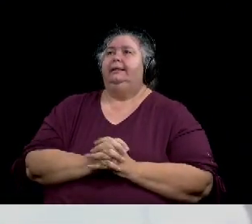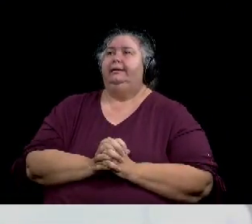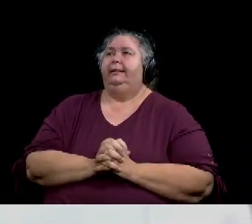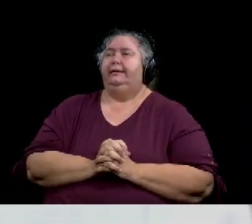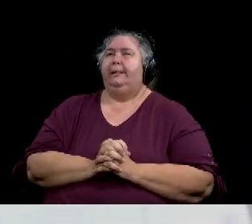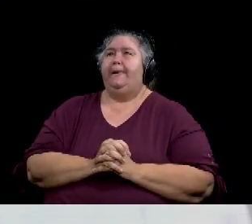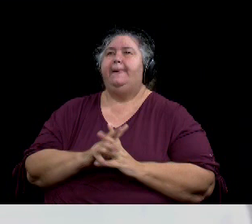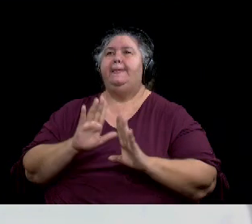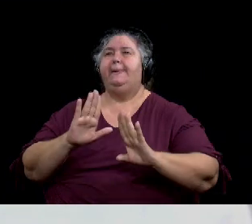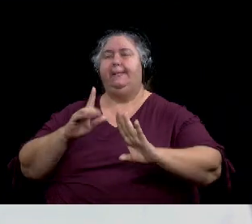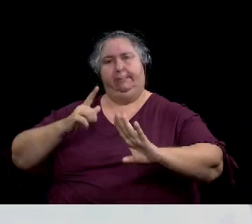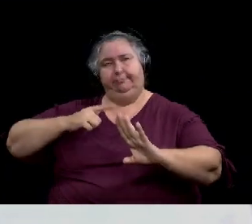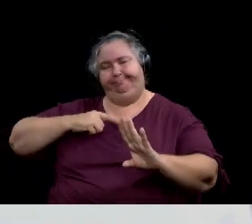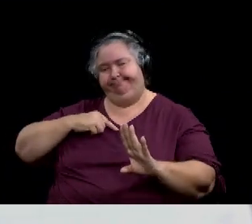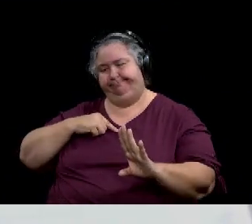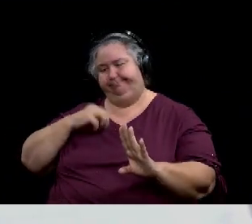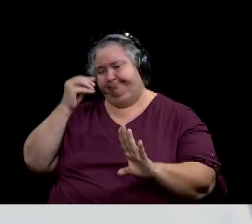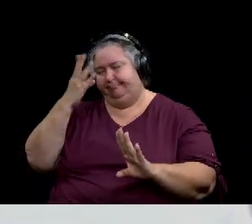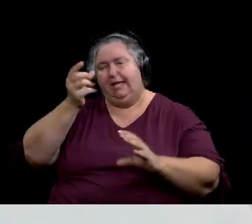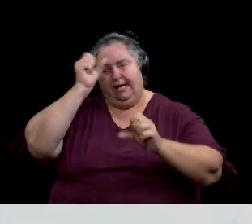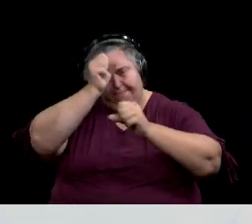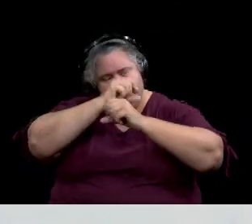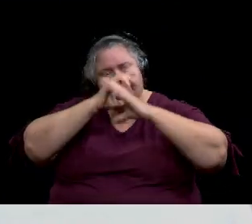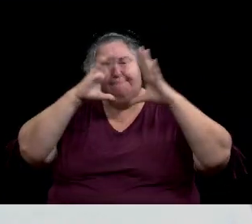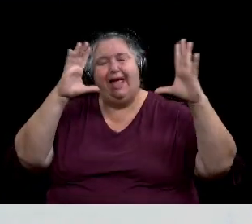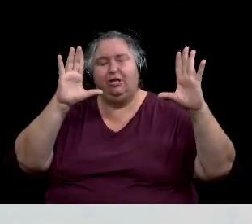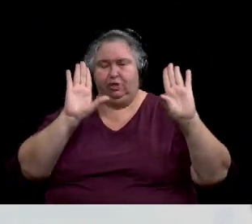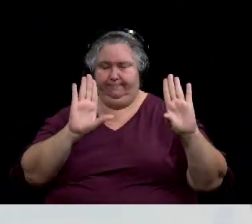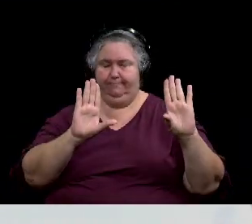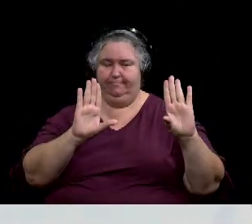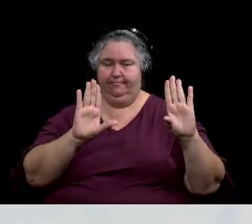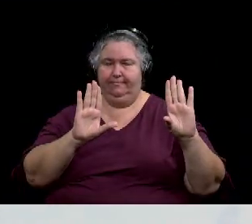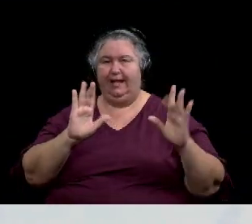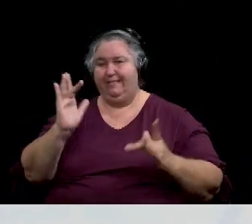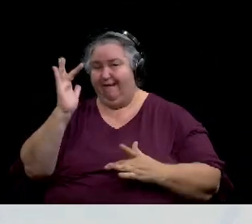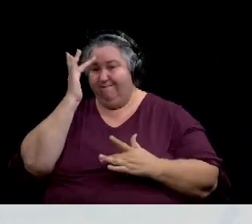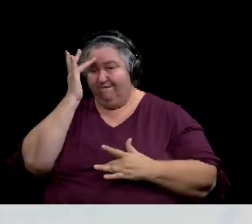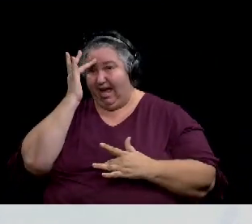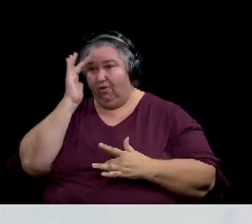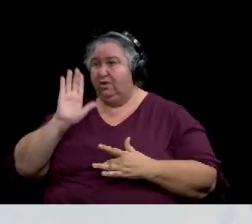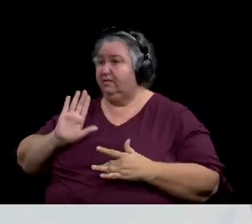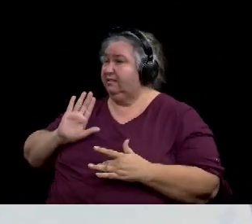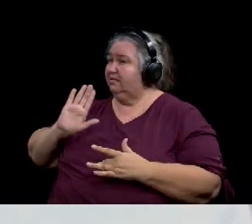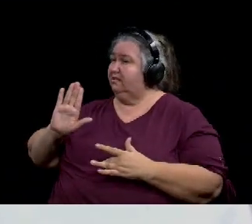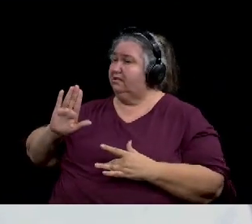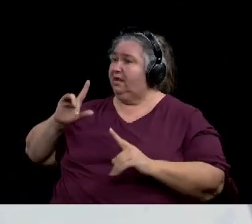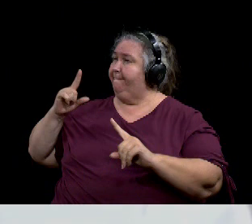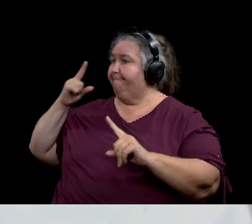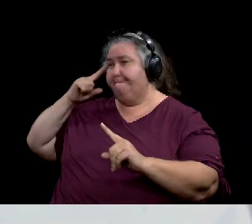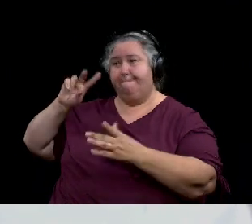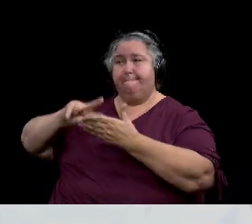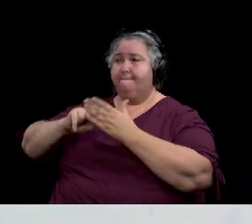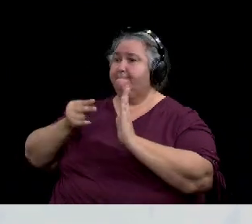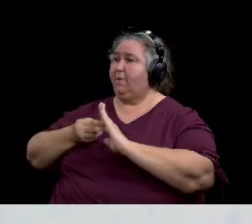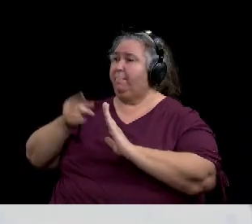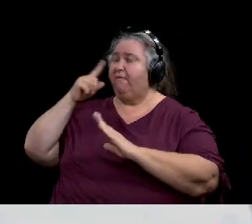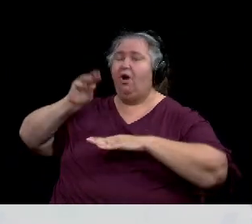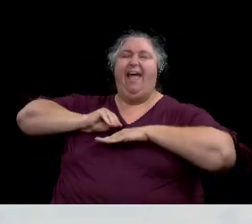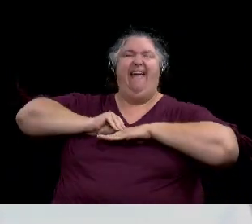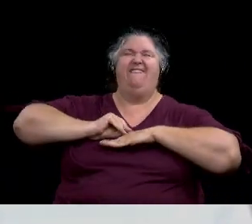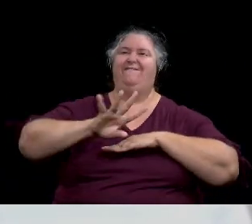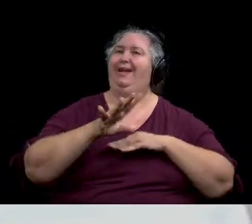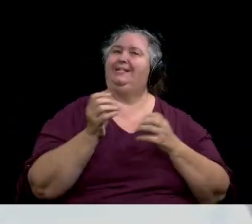a virus whose sole aim is to infect as many people as possible. That